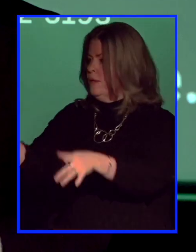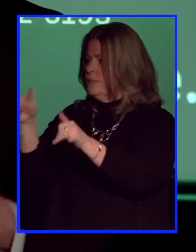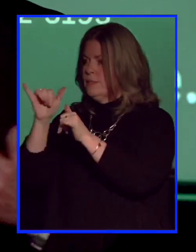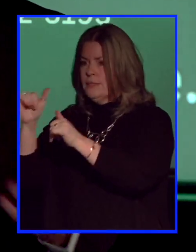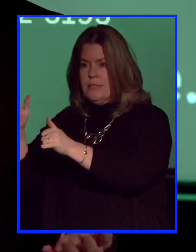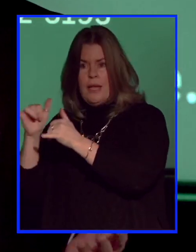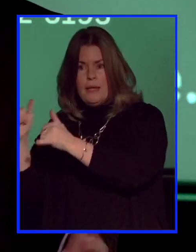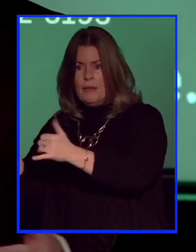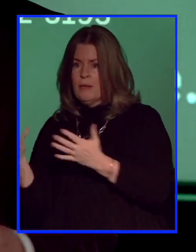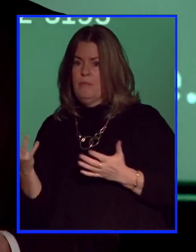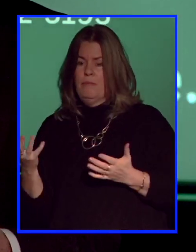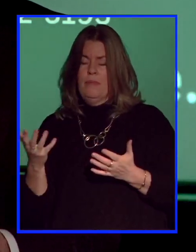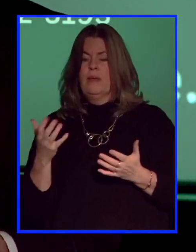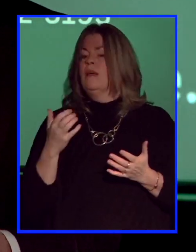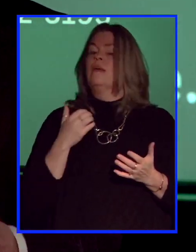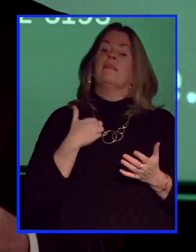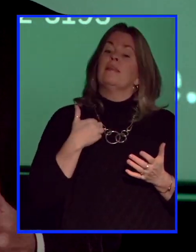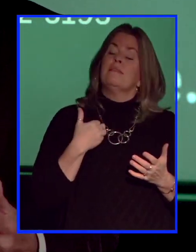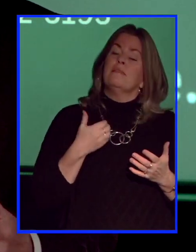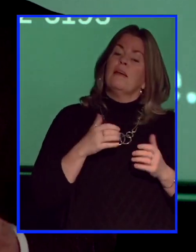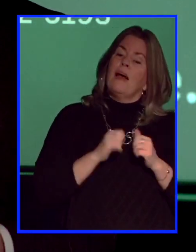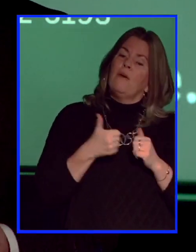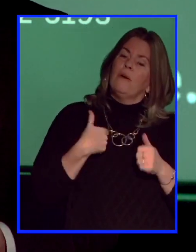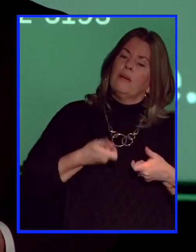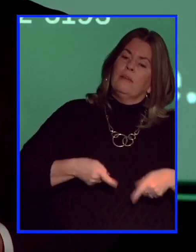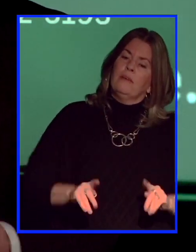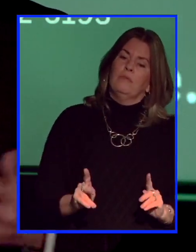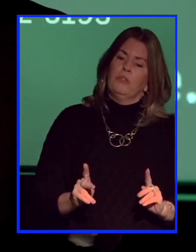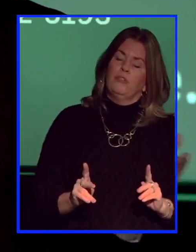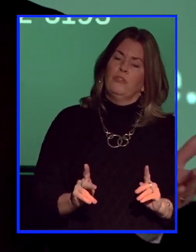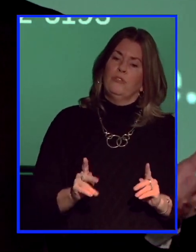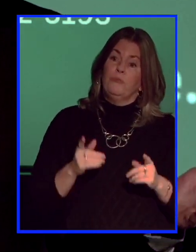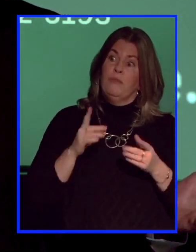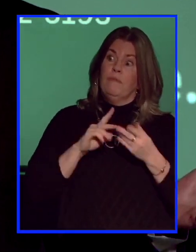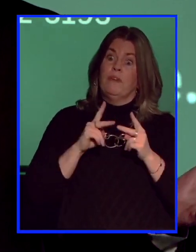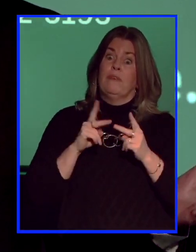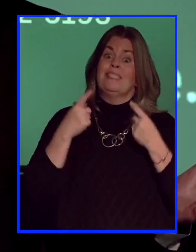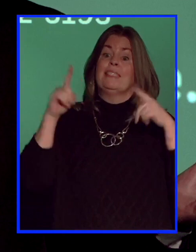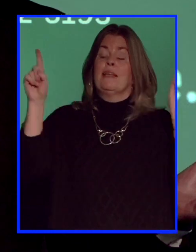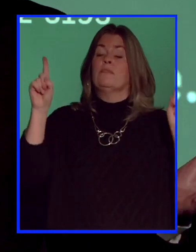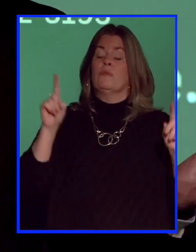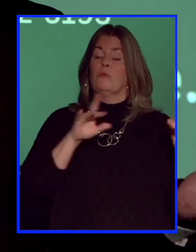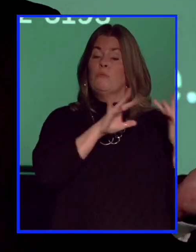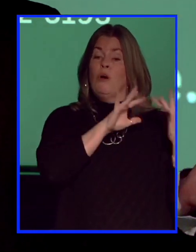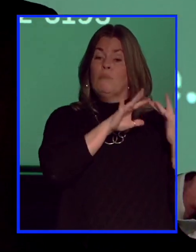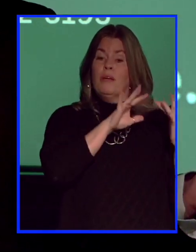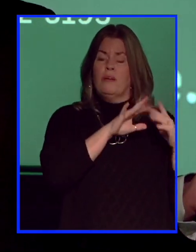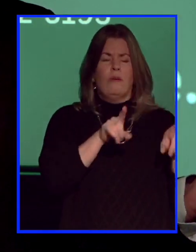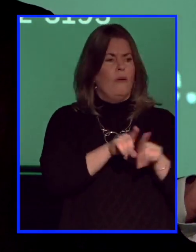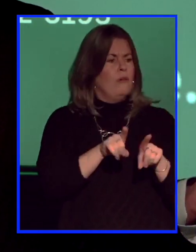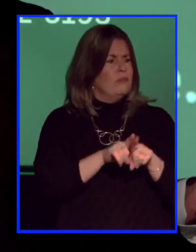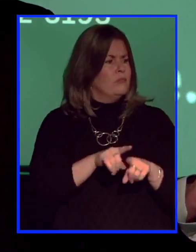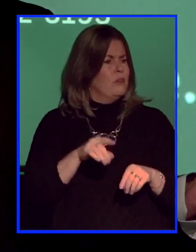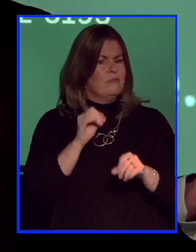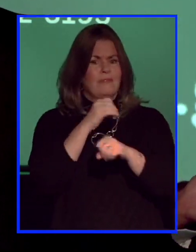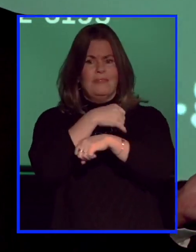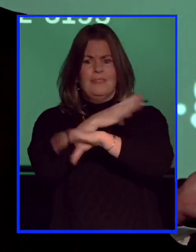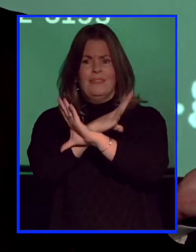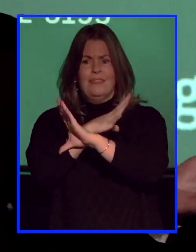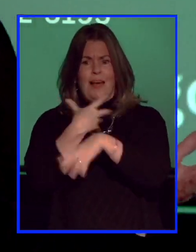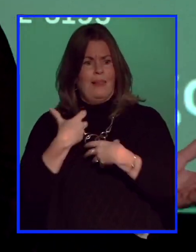I had the opportunity to be really successful ultimately on broadband. The same thing with telehealth. You know how important telehealth